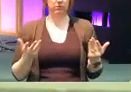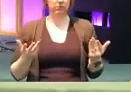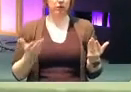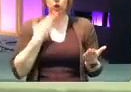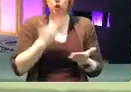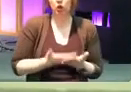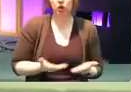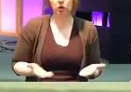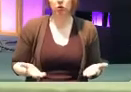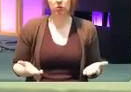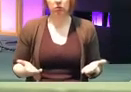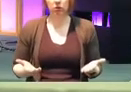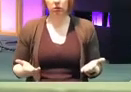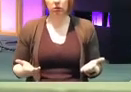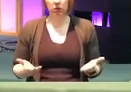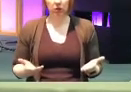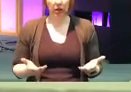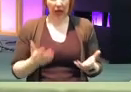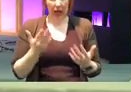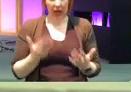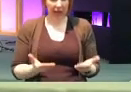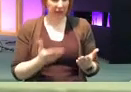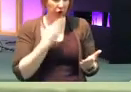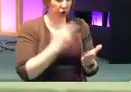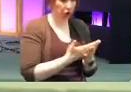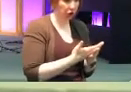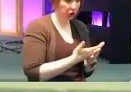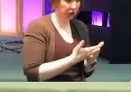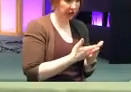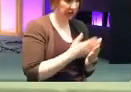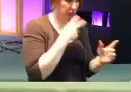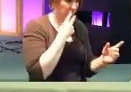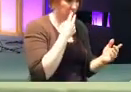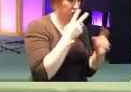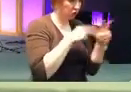Good is viewed as evil, and evil is viewed as